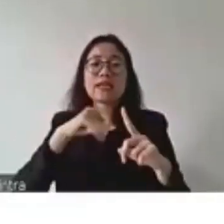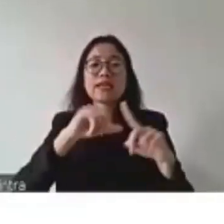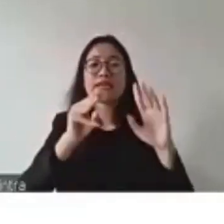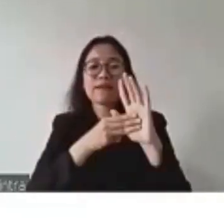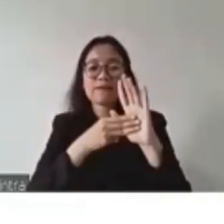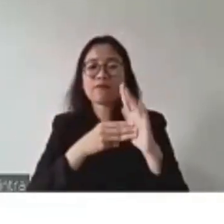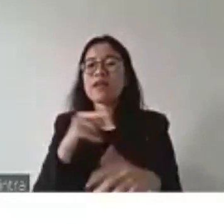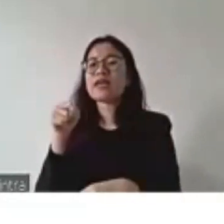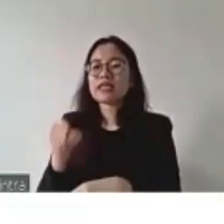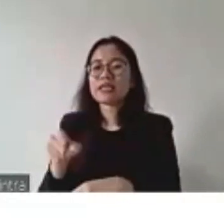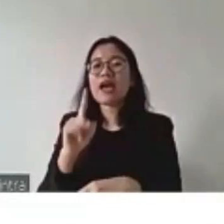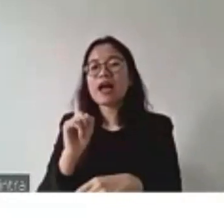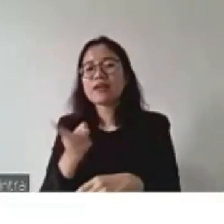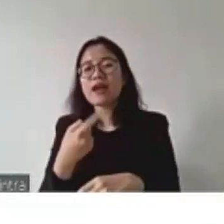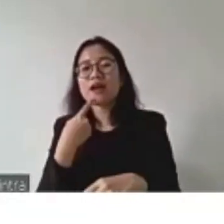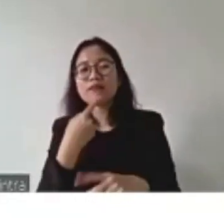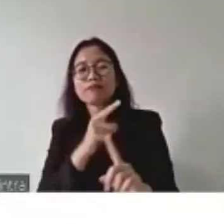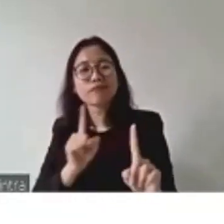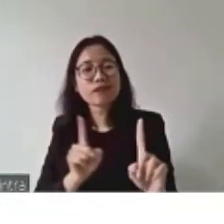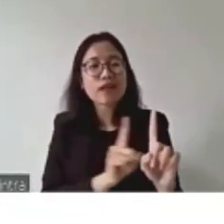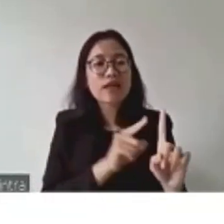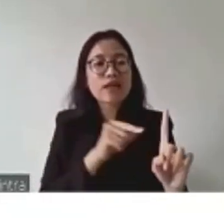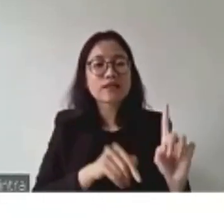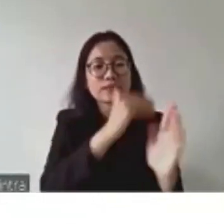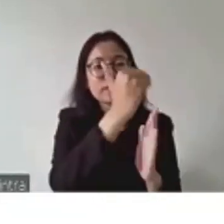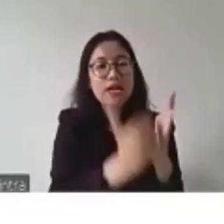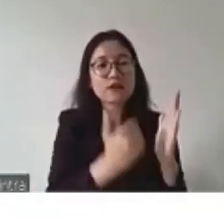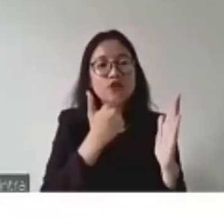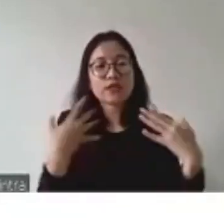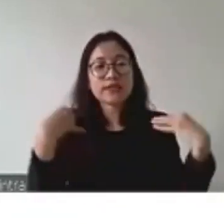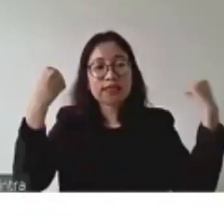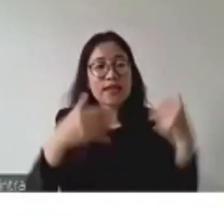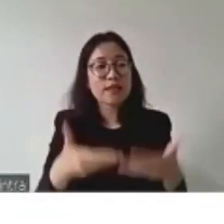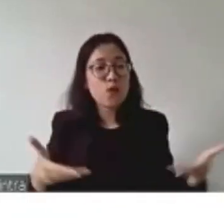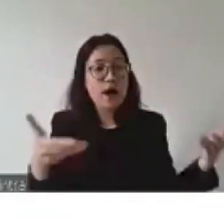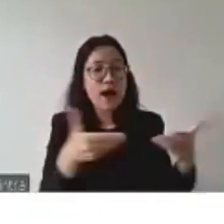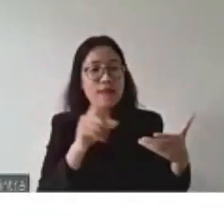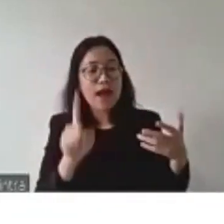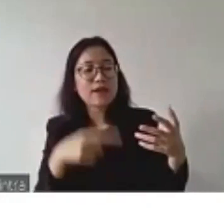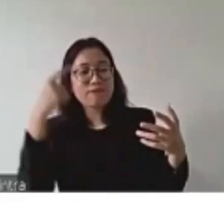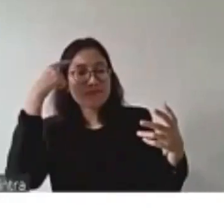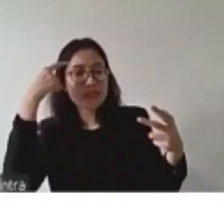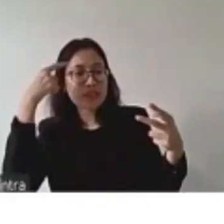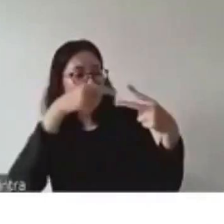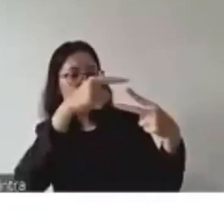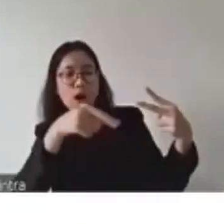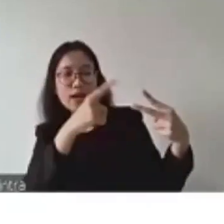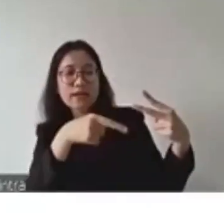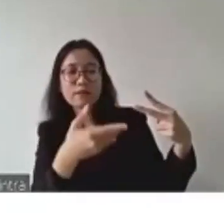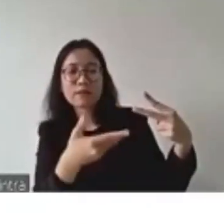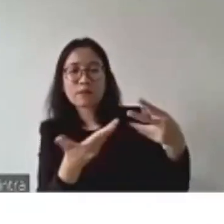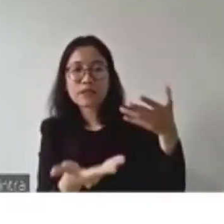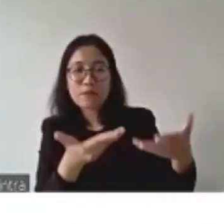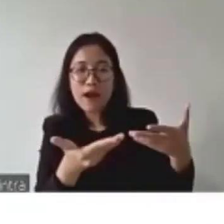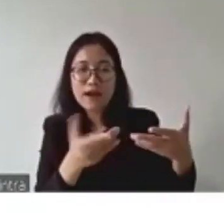that's the key points that we have in our discussion, and also the call